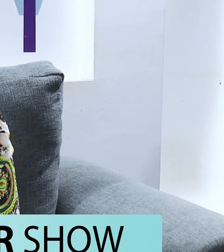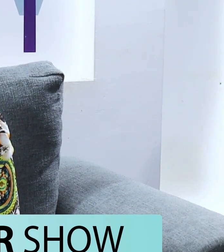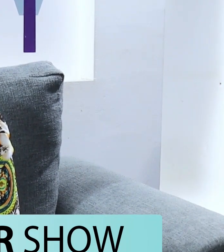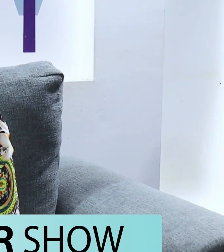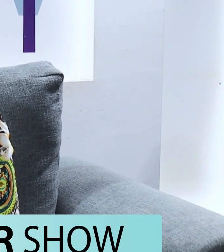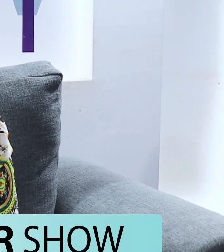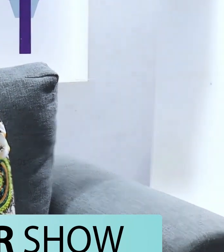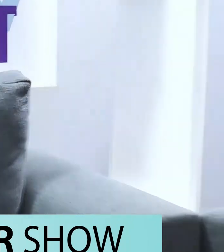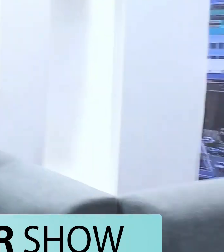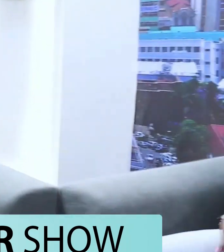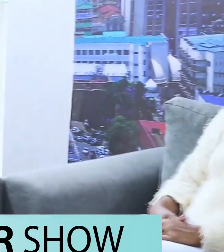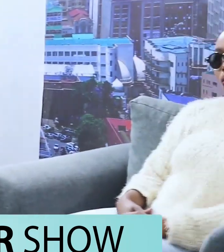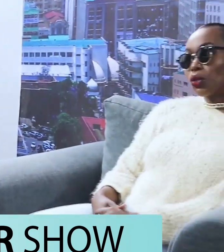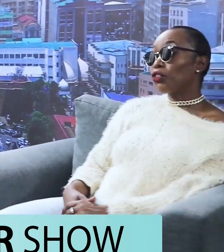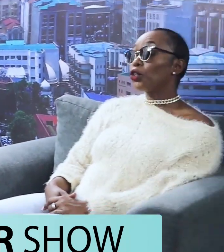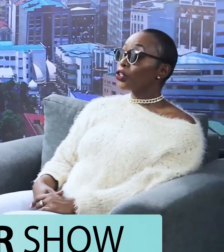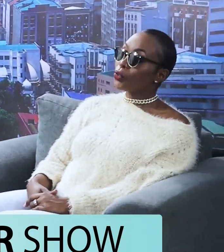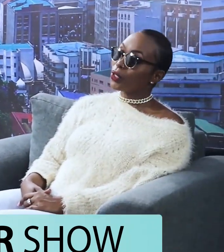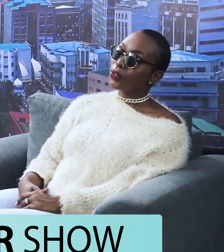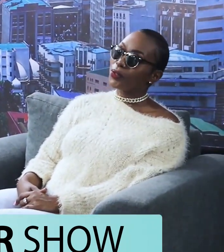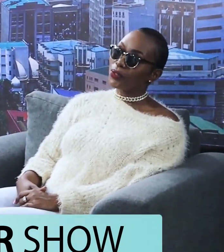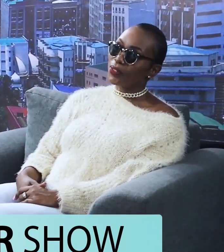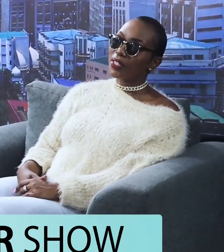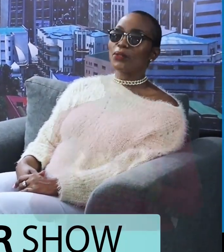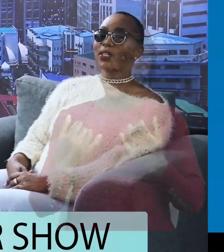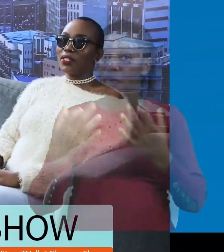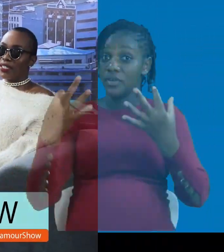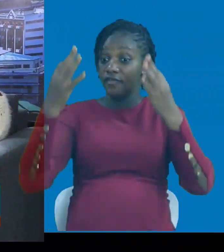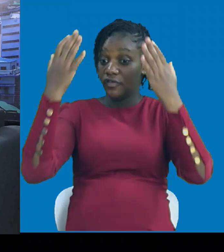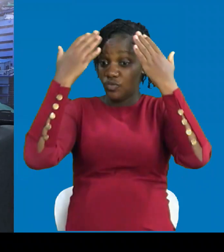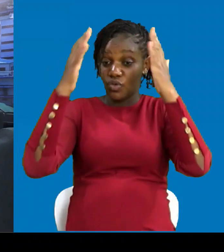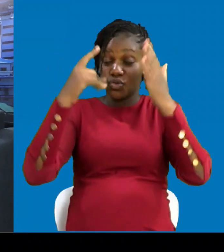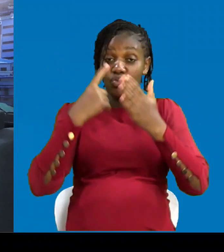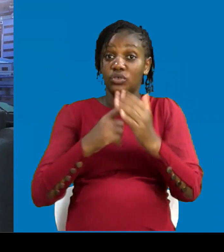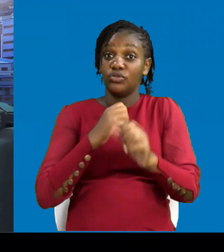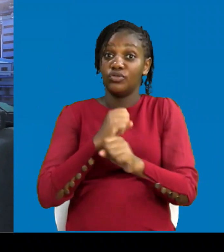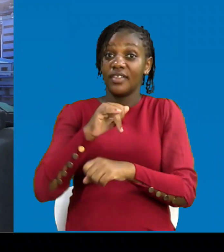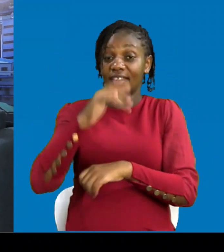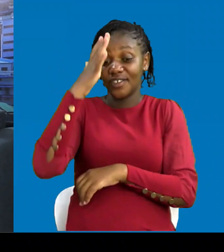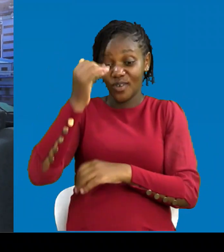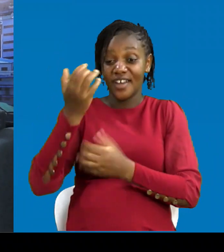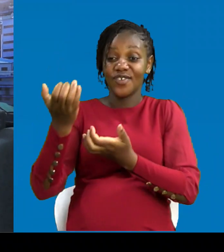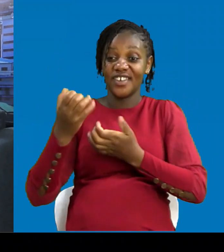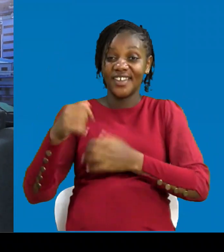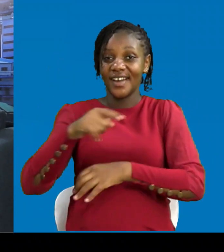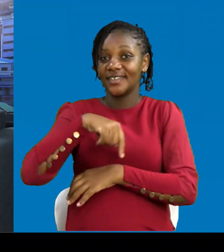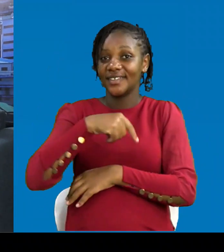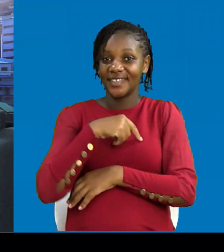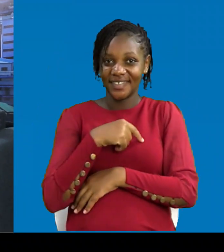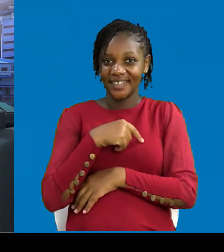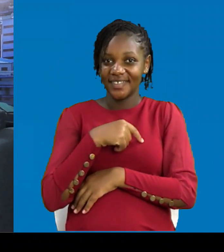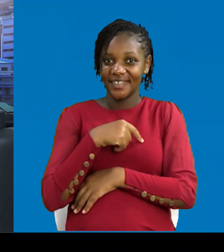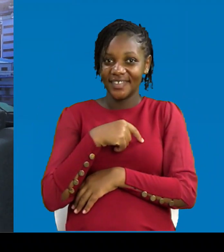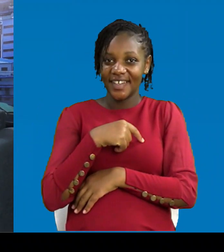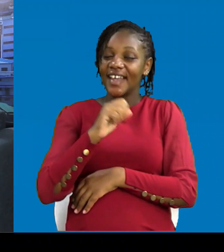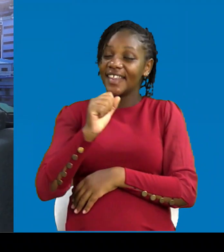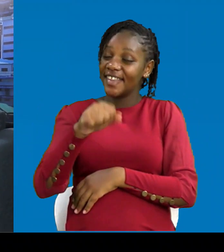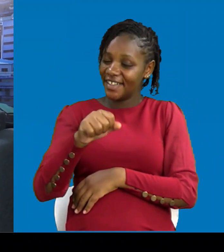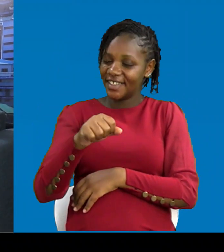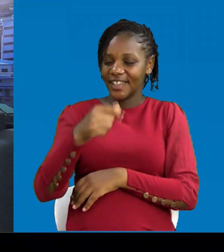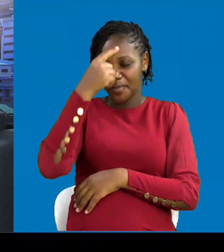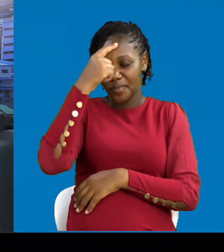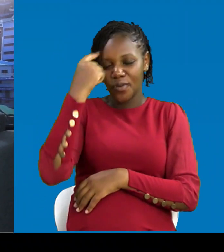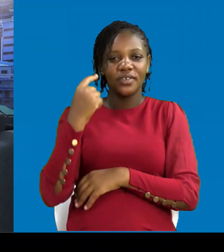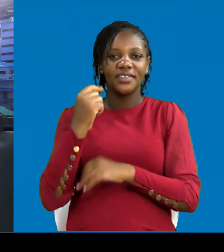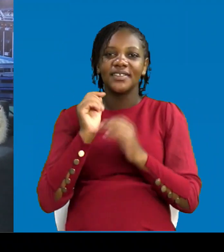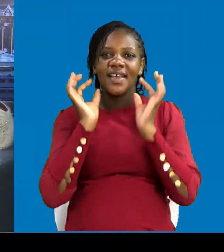them? So if you don't know what to do, that's why you need us. So of course accessories